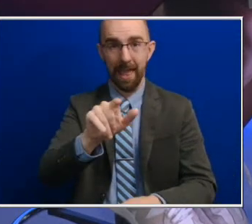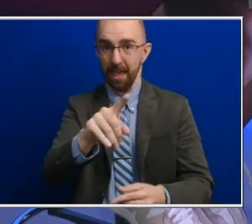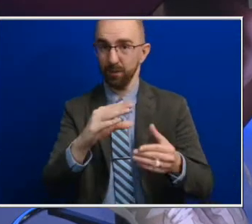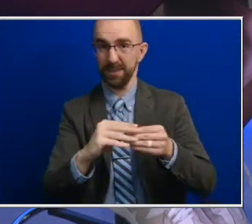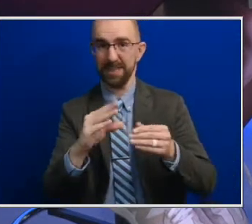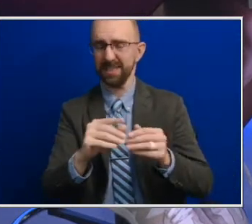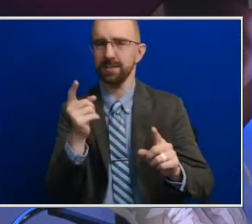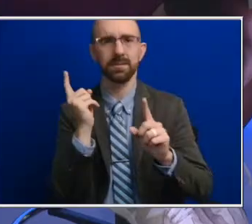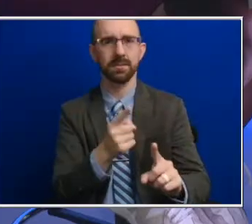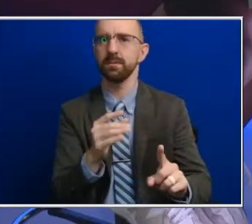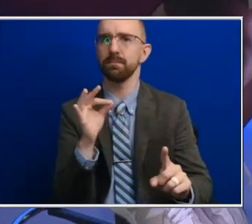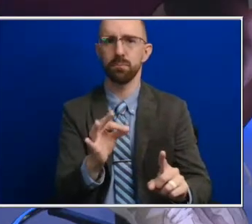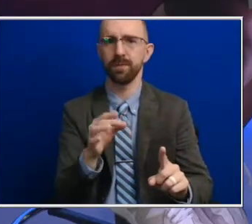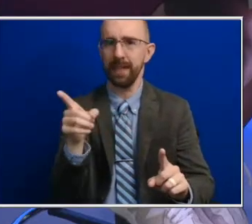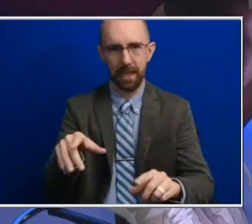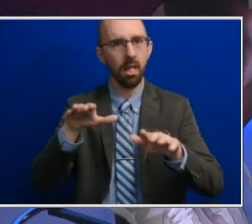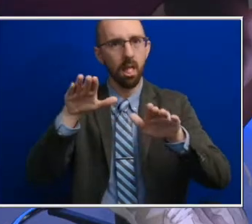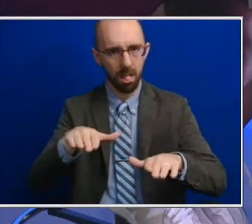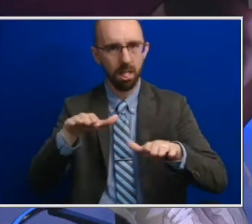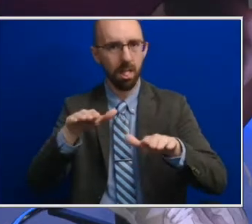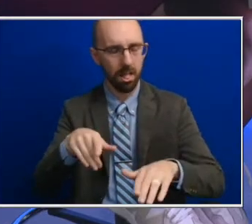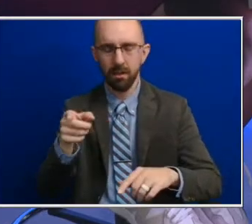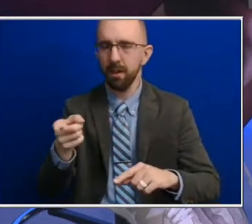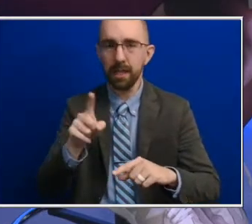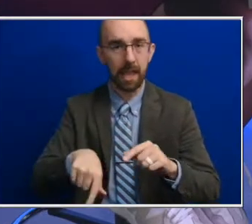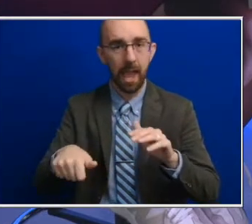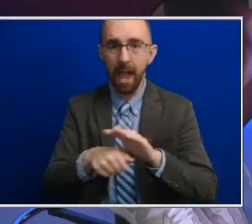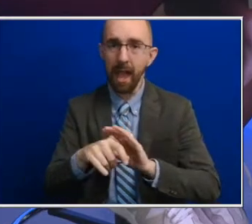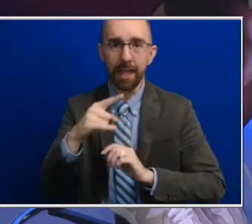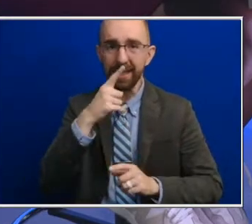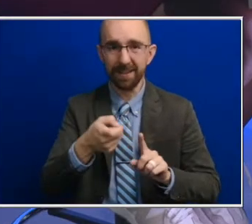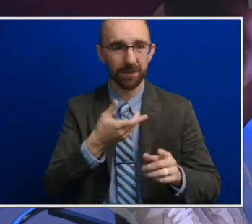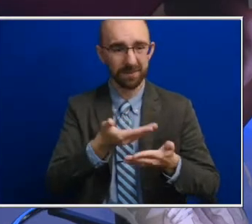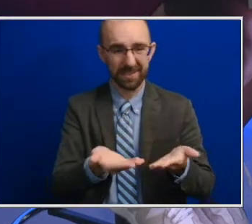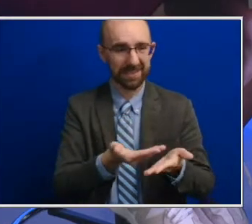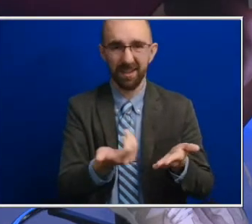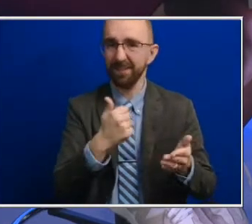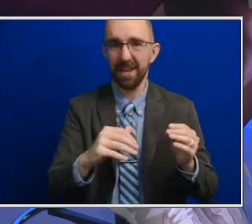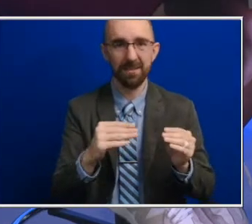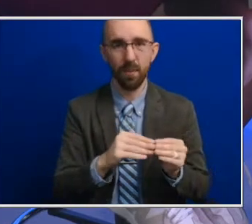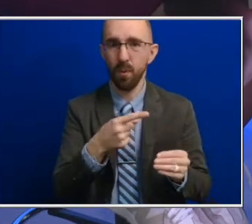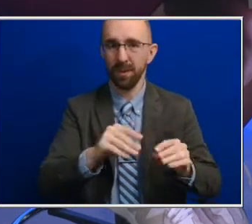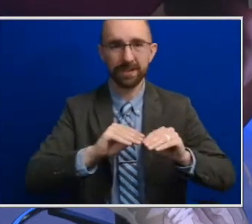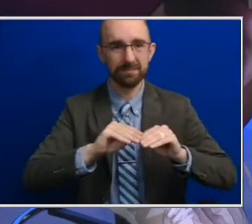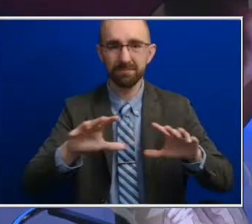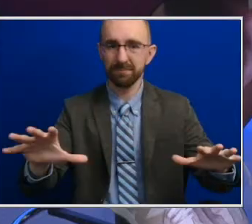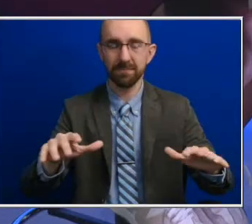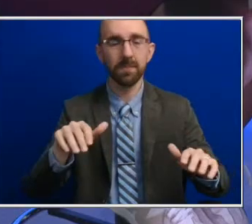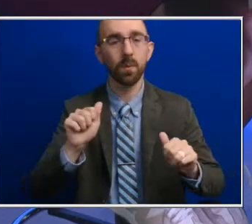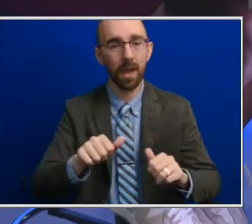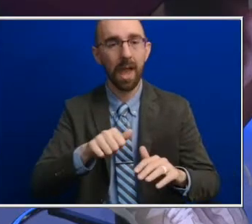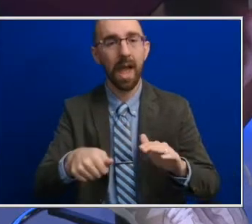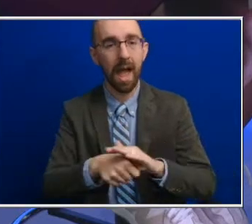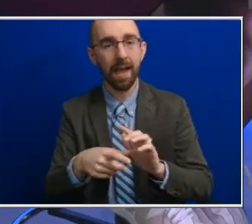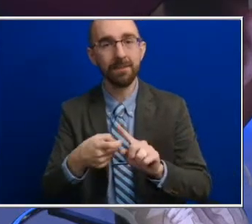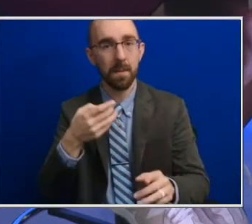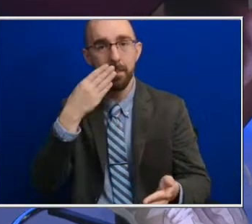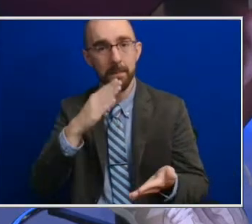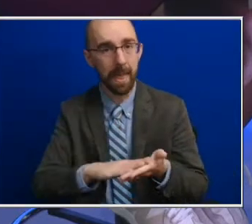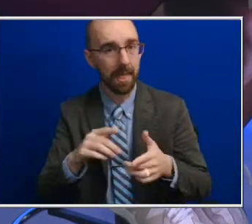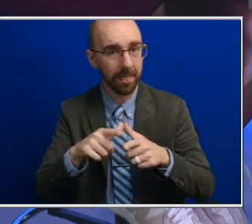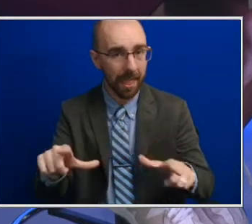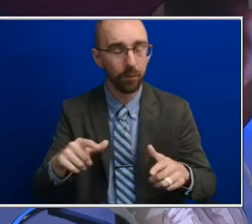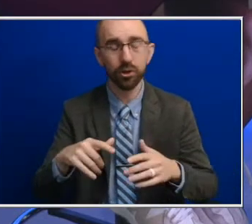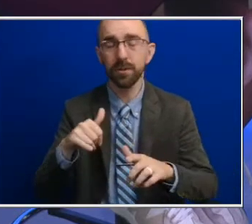something that you said. We can't hide our kids from stuff like this anymore. Then we can hide them from bad language or bullying.